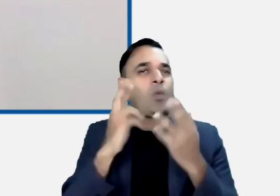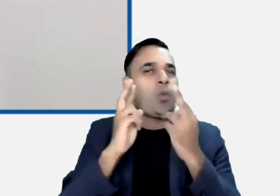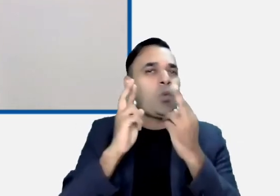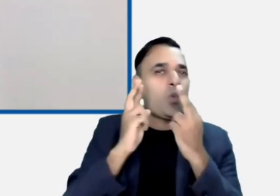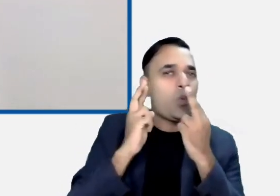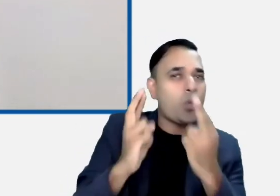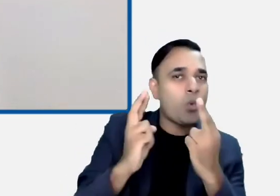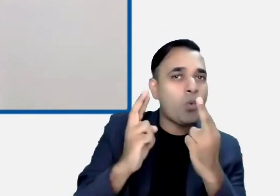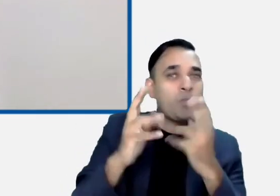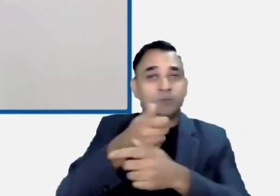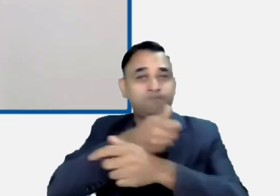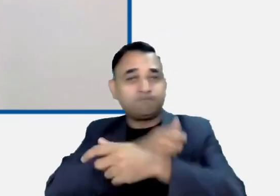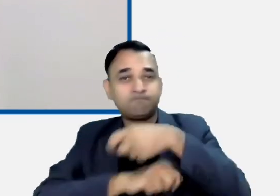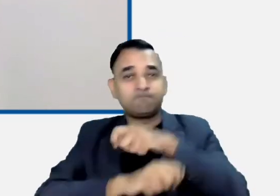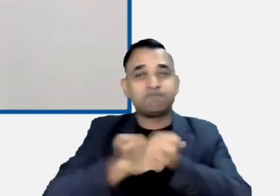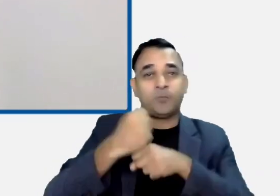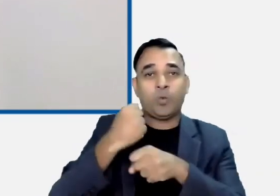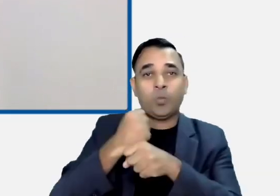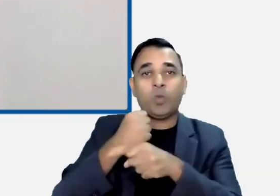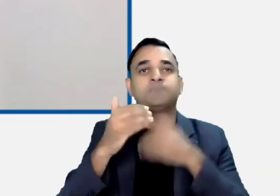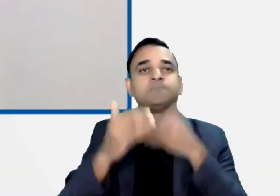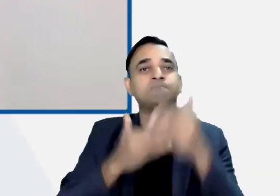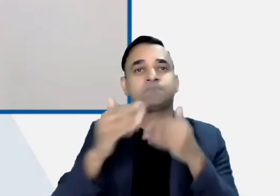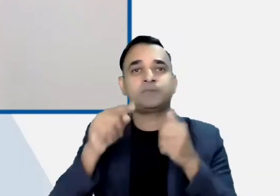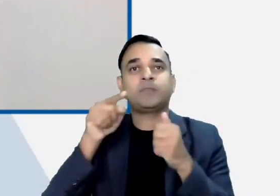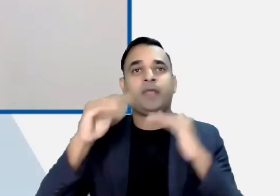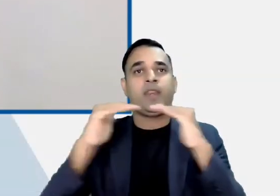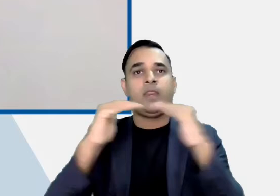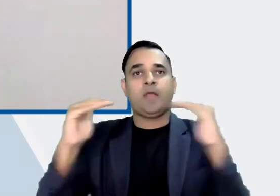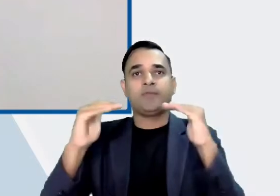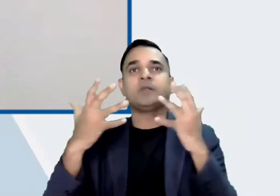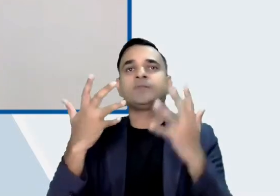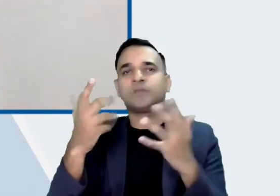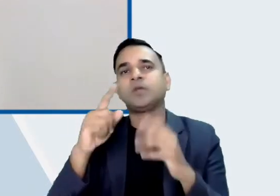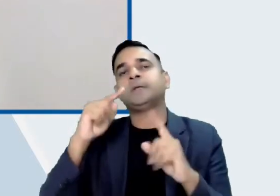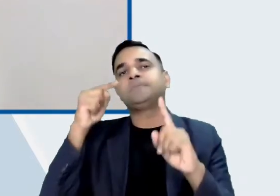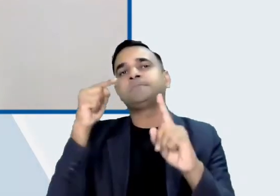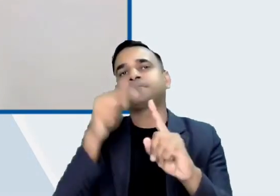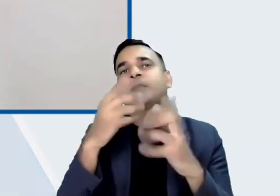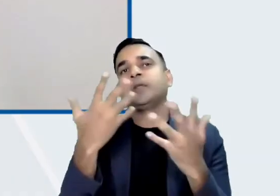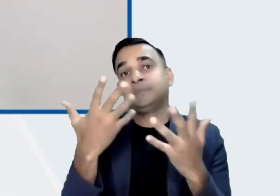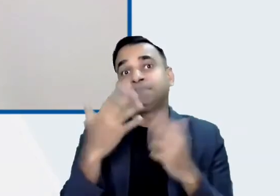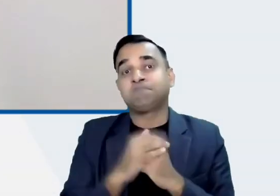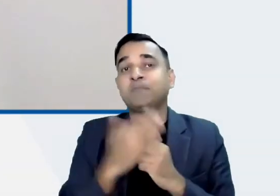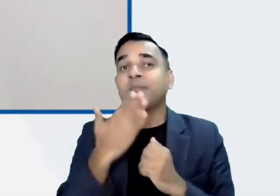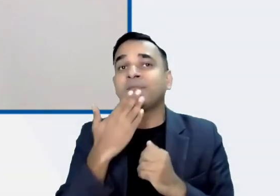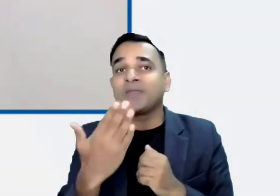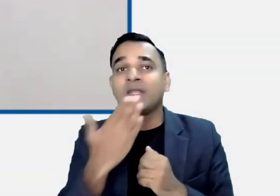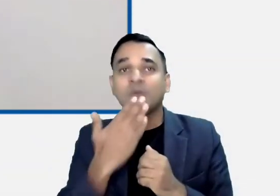any further input from the audience. If not, I will go to our next agenda